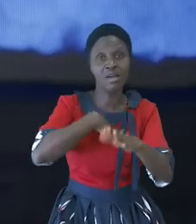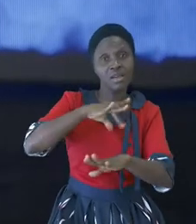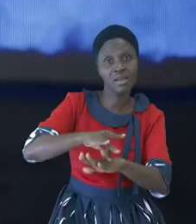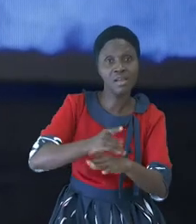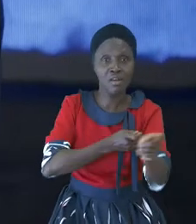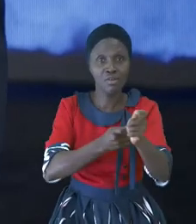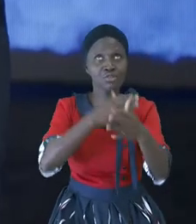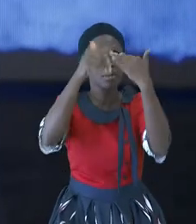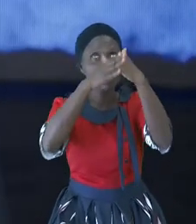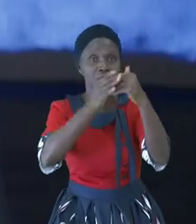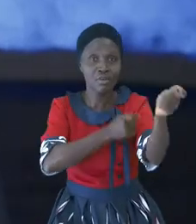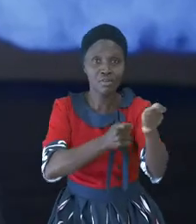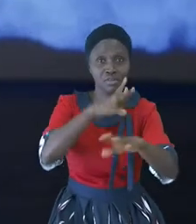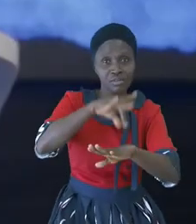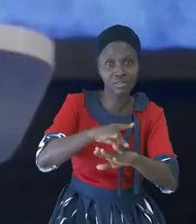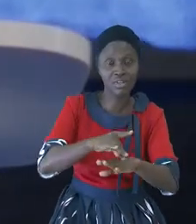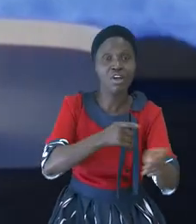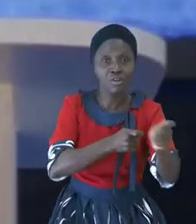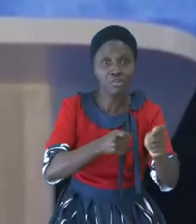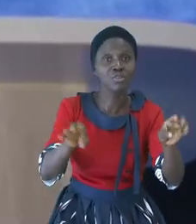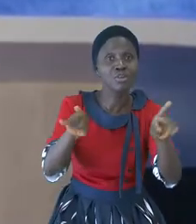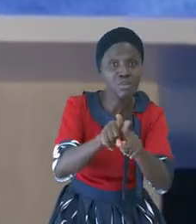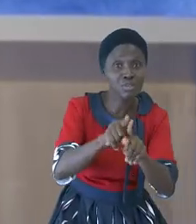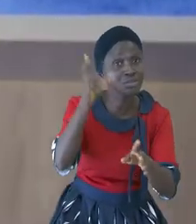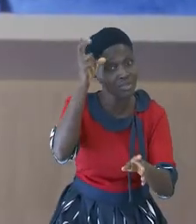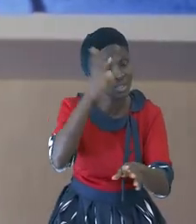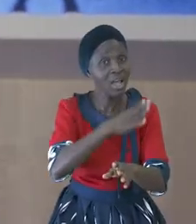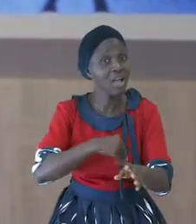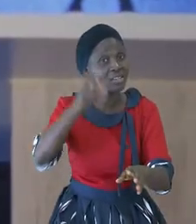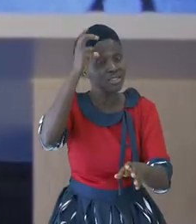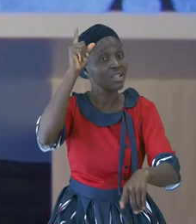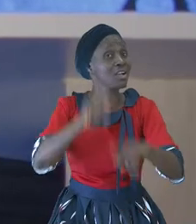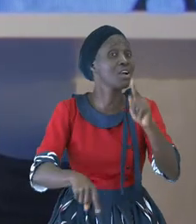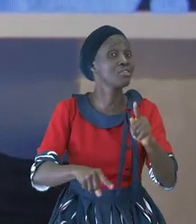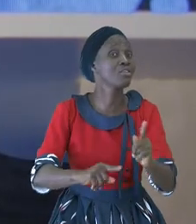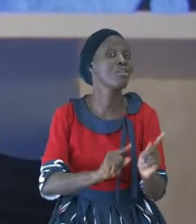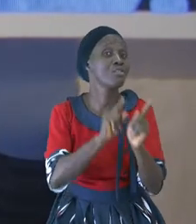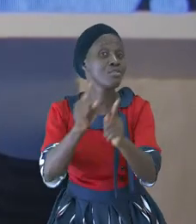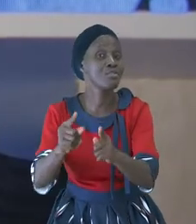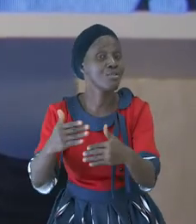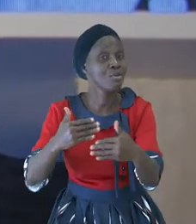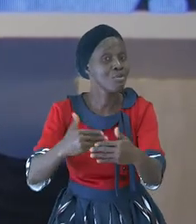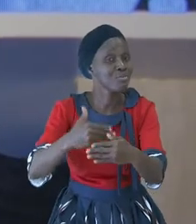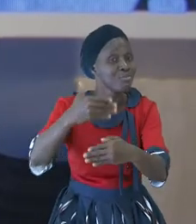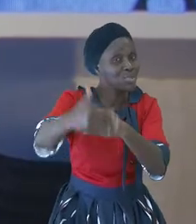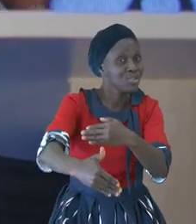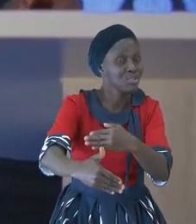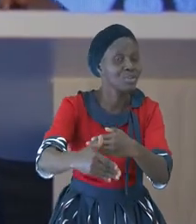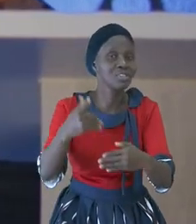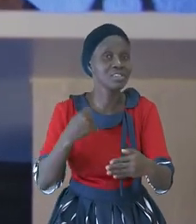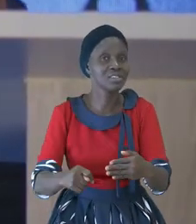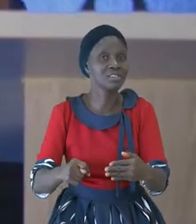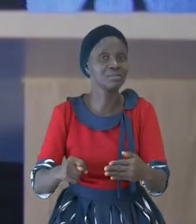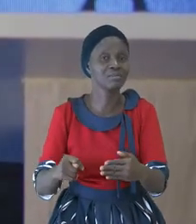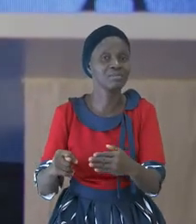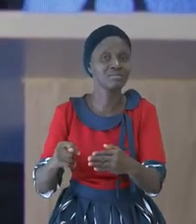controls even Satan, and Satan cannot go beyond his appointed territory. It's the one